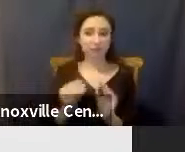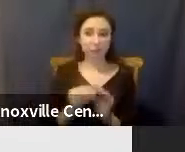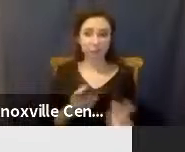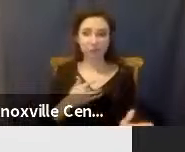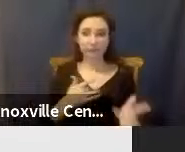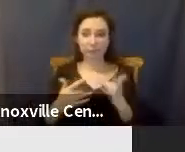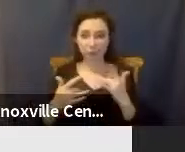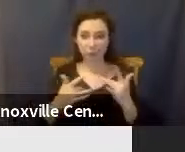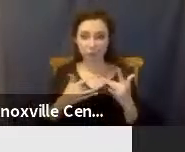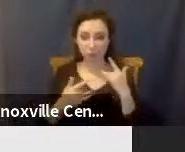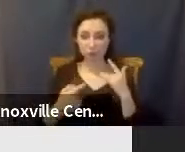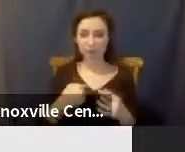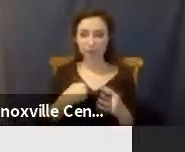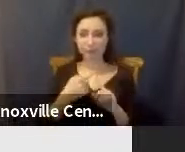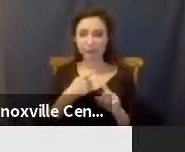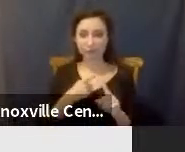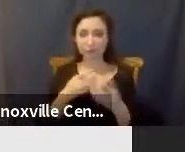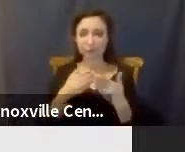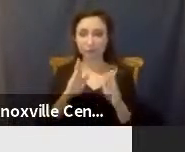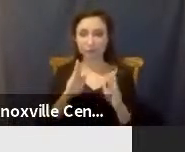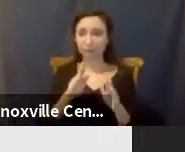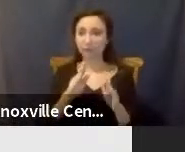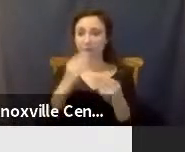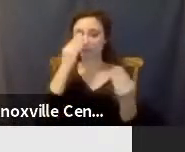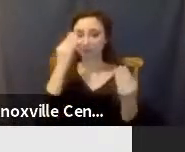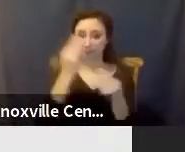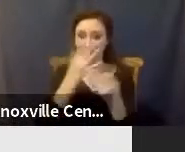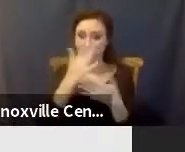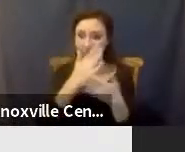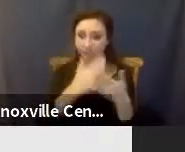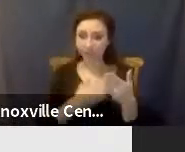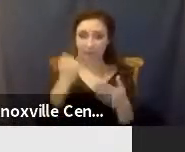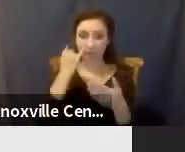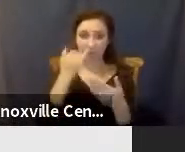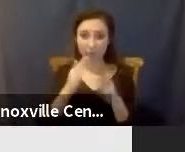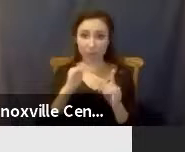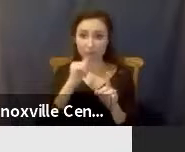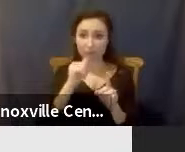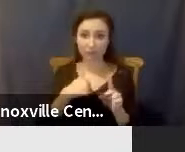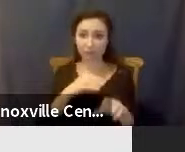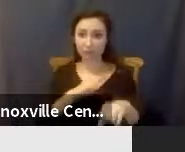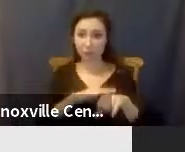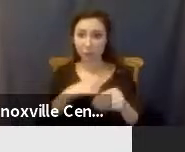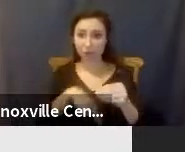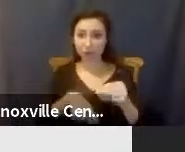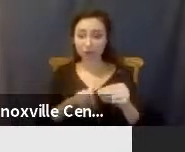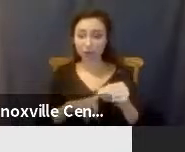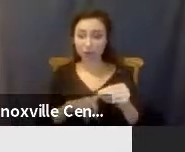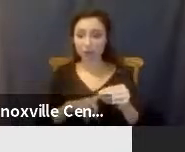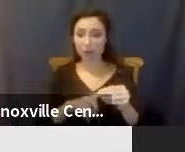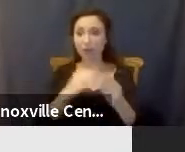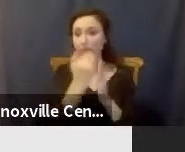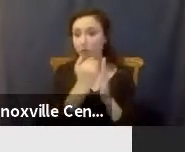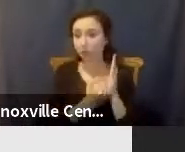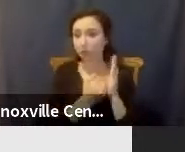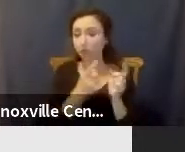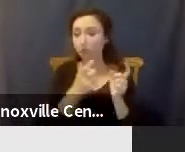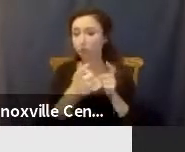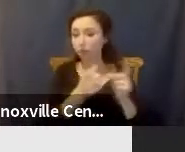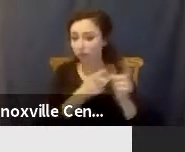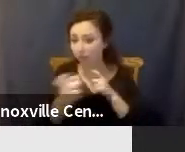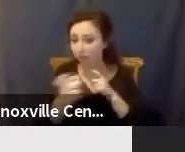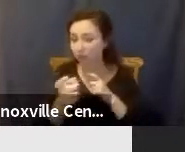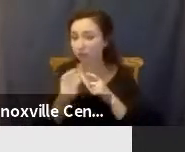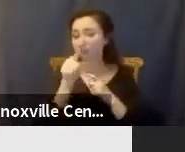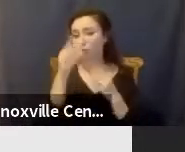concerns me from a public notice point of view is if the public doesn't have notice of a document, a regulation you're